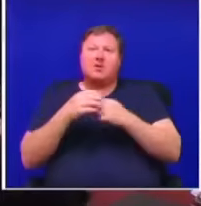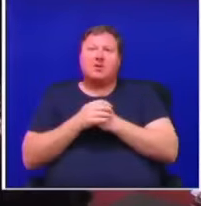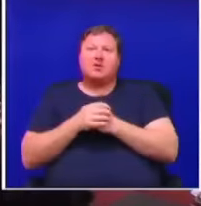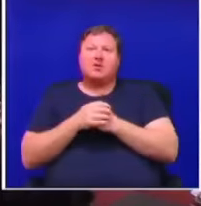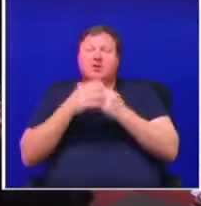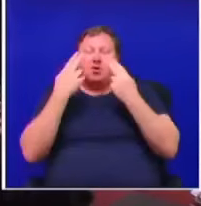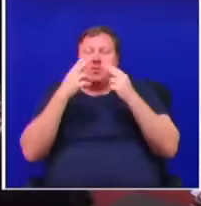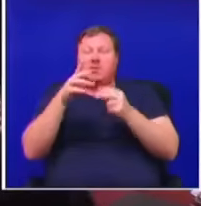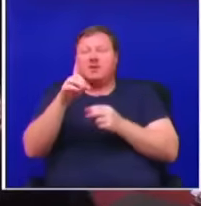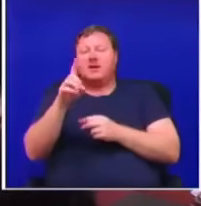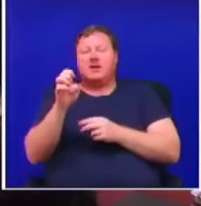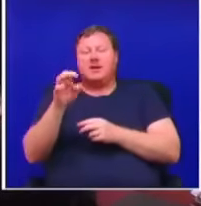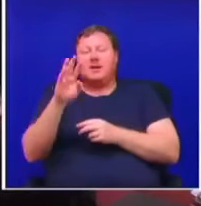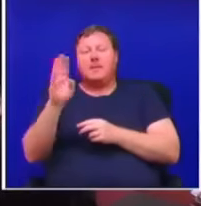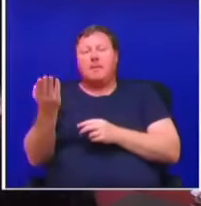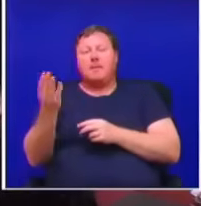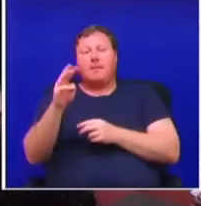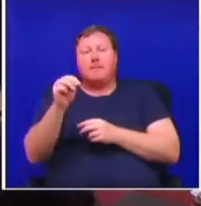Mpapane.